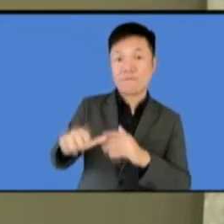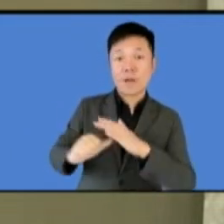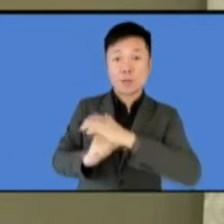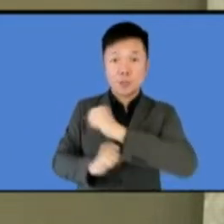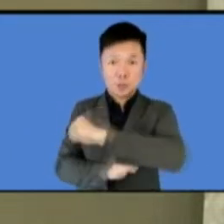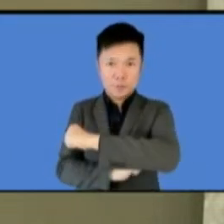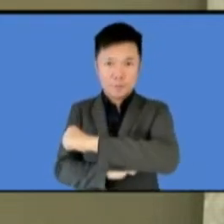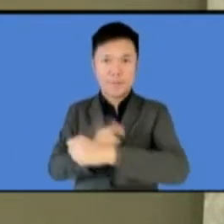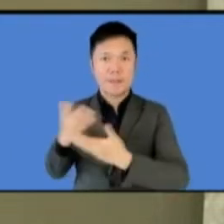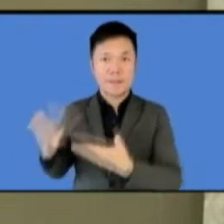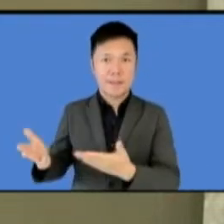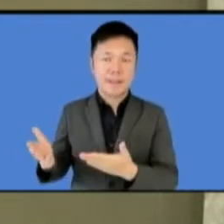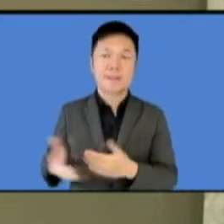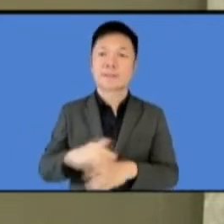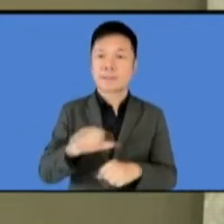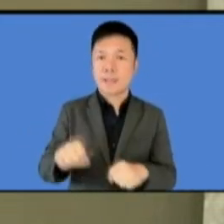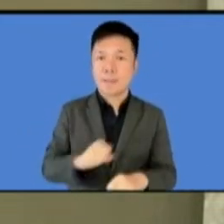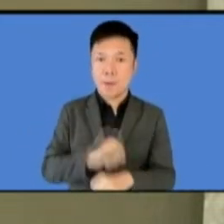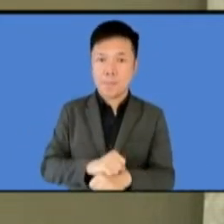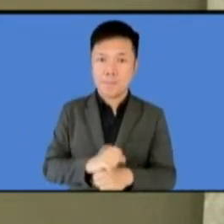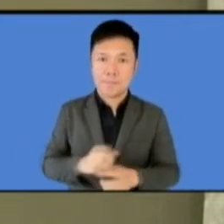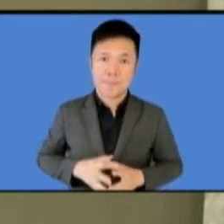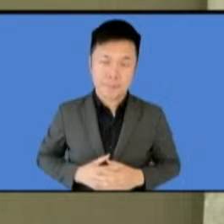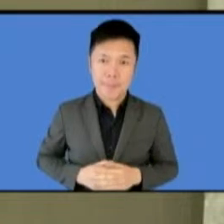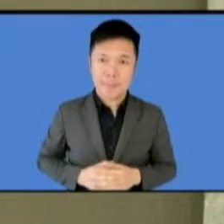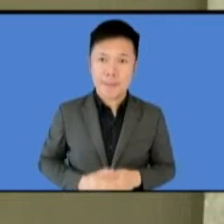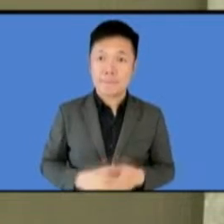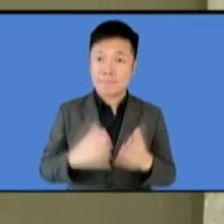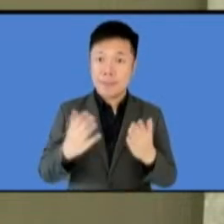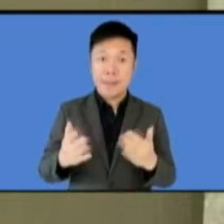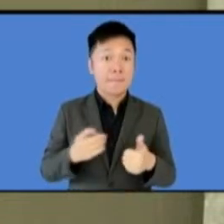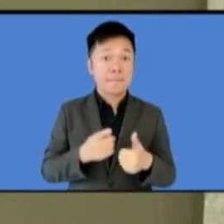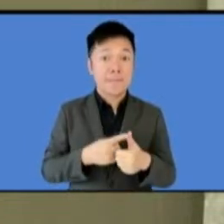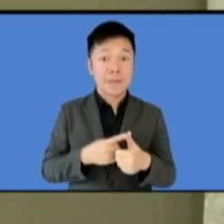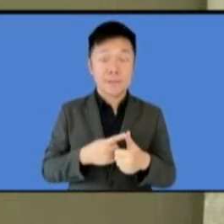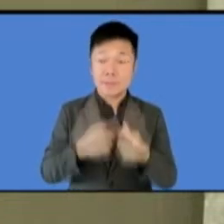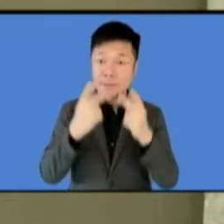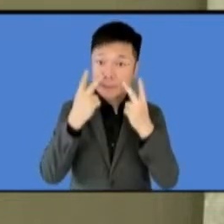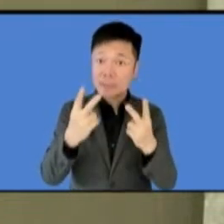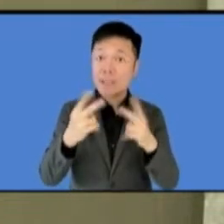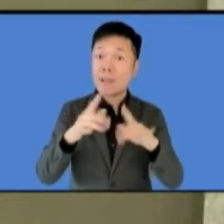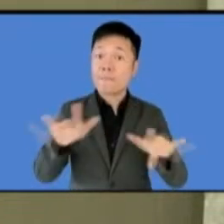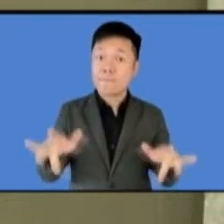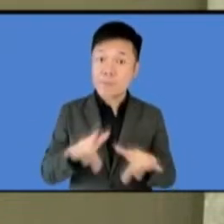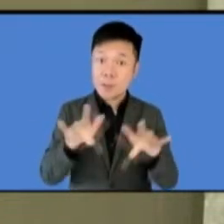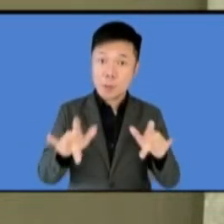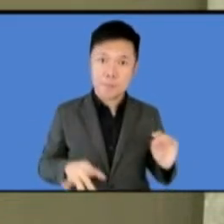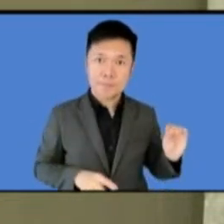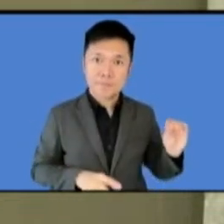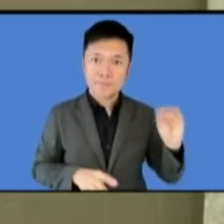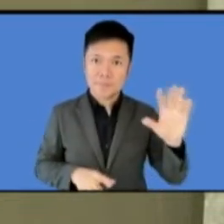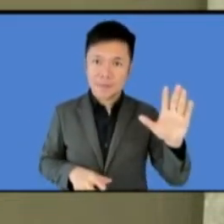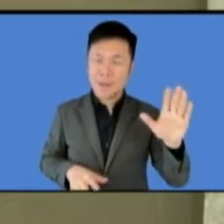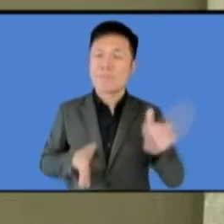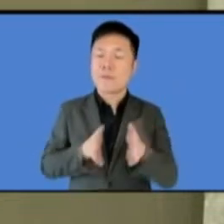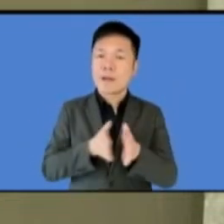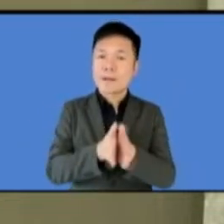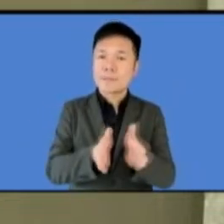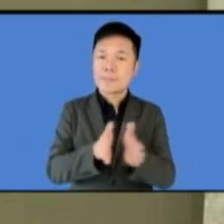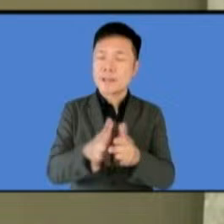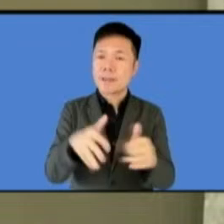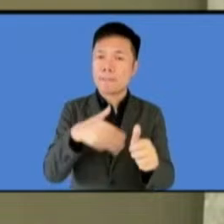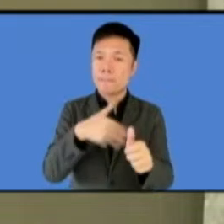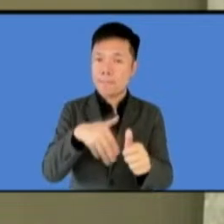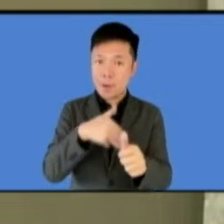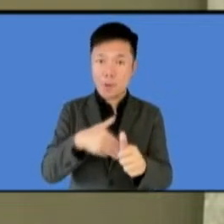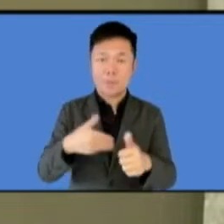Before we begin our discussion, we would like to show a brief video that provides an overview of the topic. We